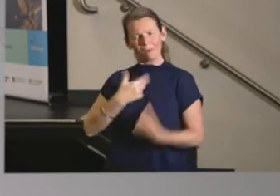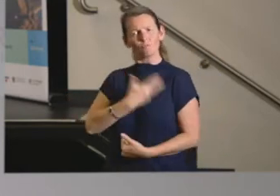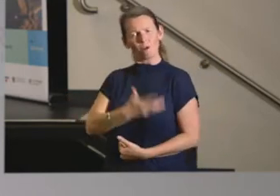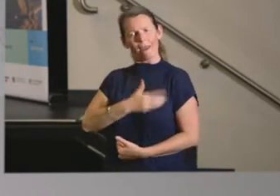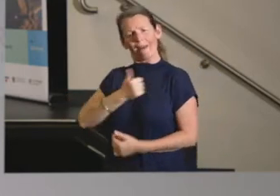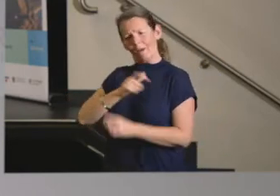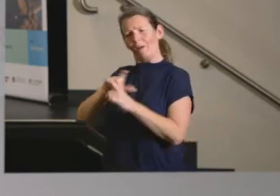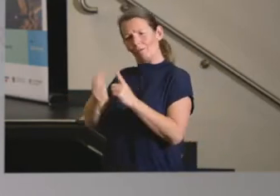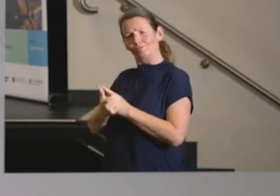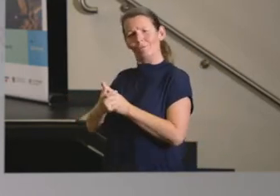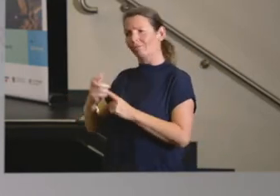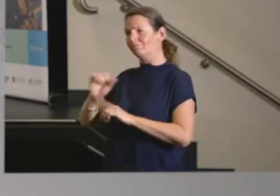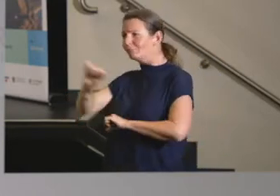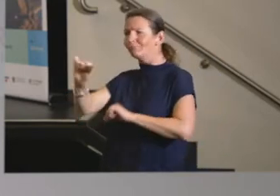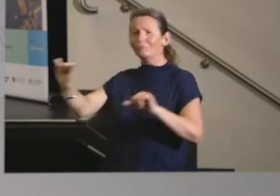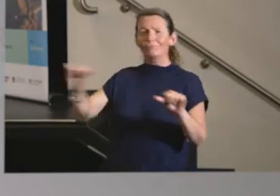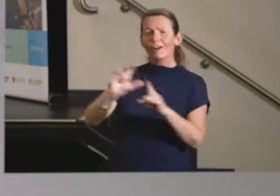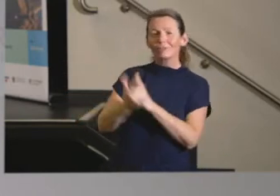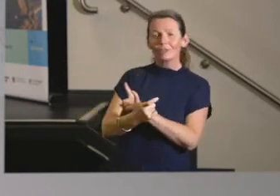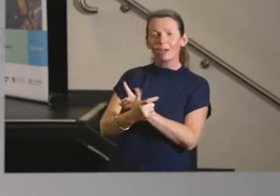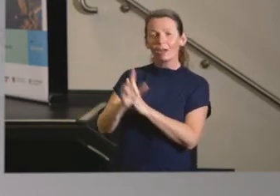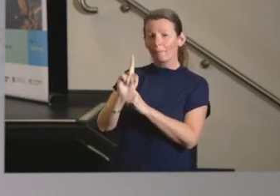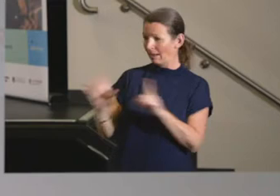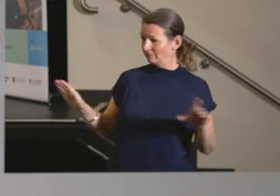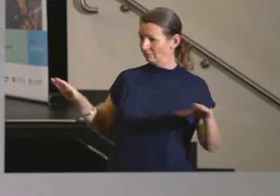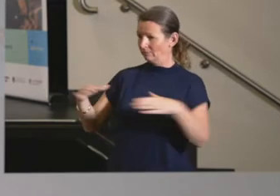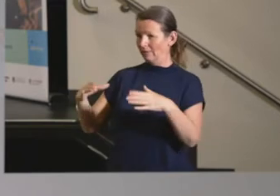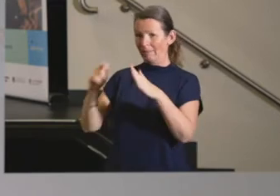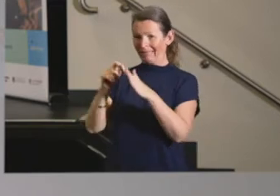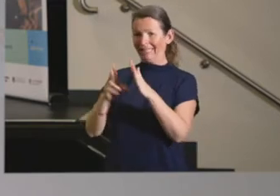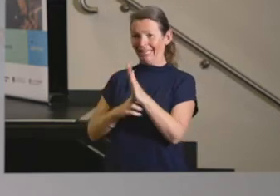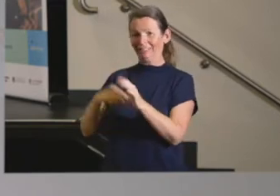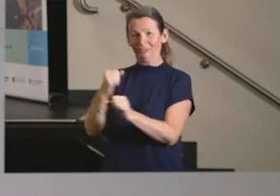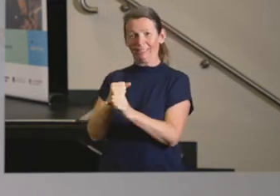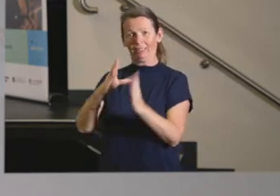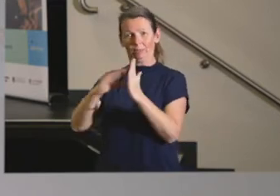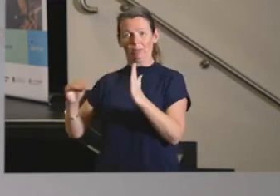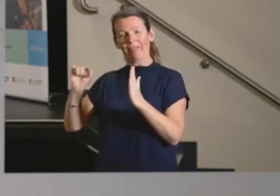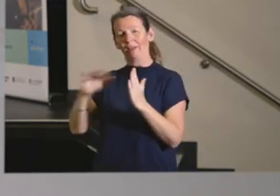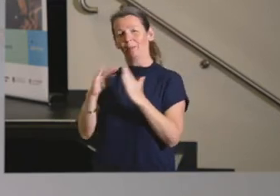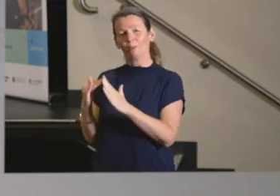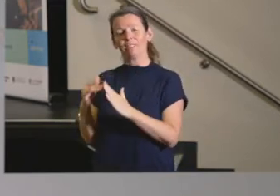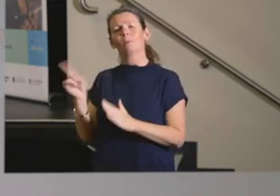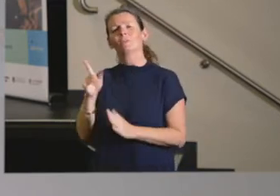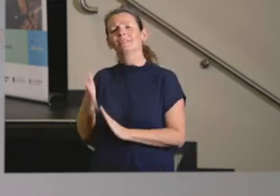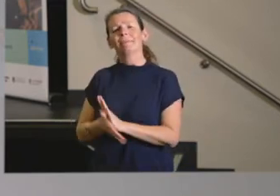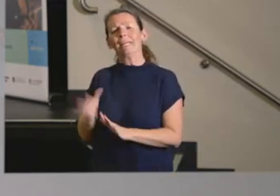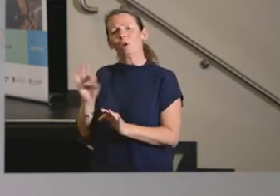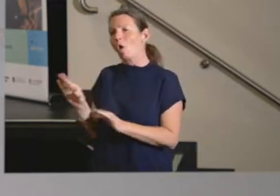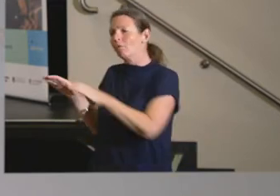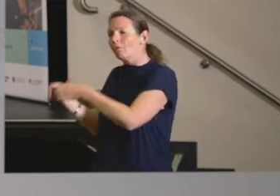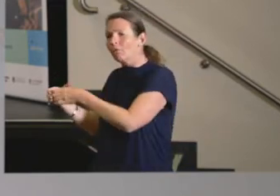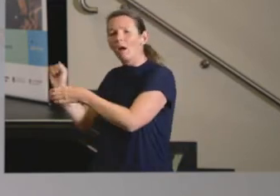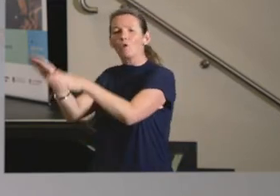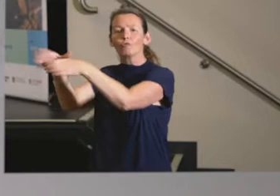our cultural diversity, but what does it mean to come together as a community and to work beyond those tribal groupings that divide